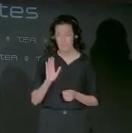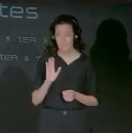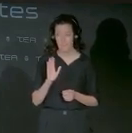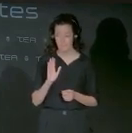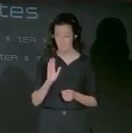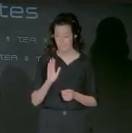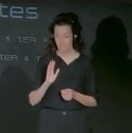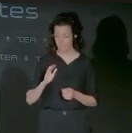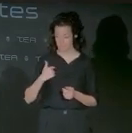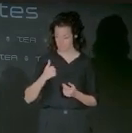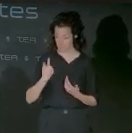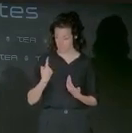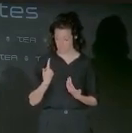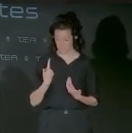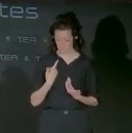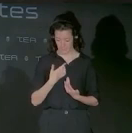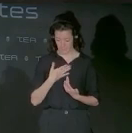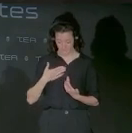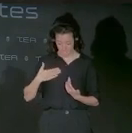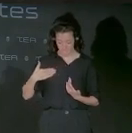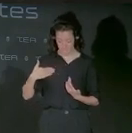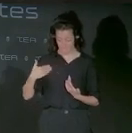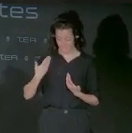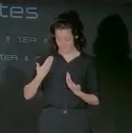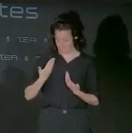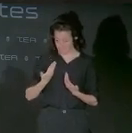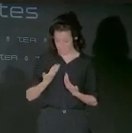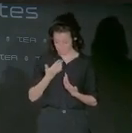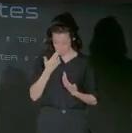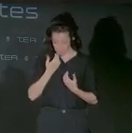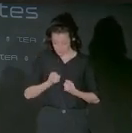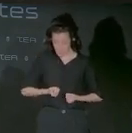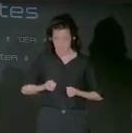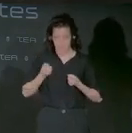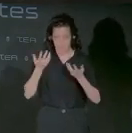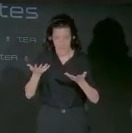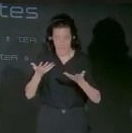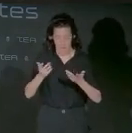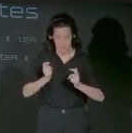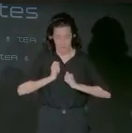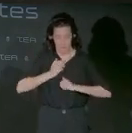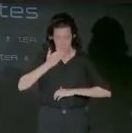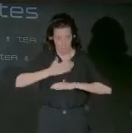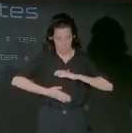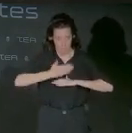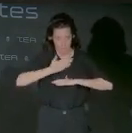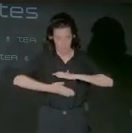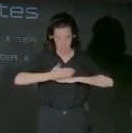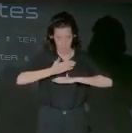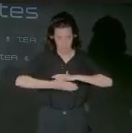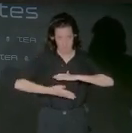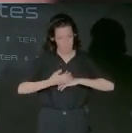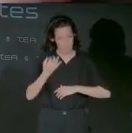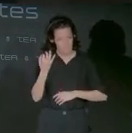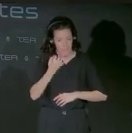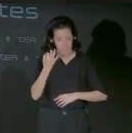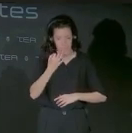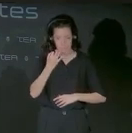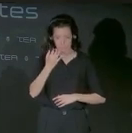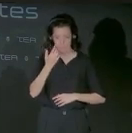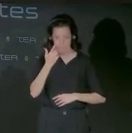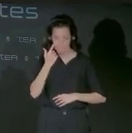very good reasons, very well-meaning. It's just the side effects. If you say things like, we've got to have rules, I mean, that Kinga